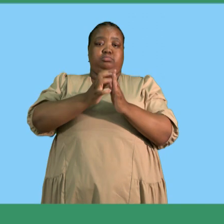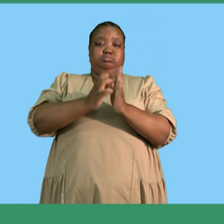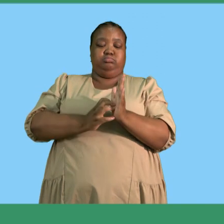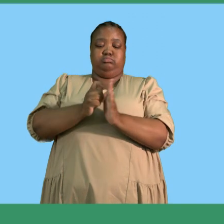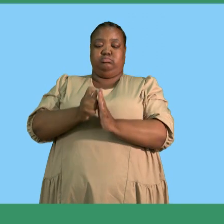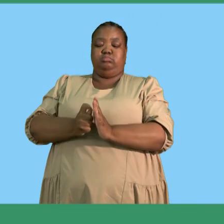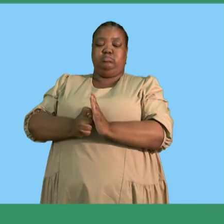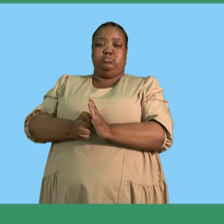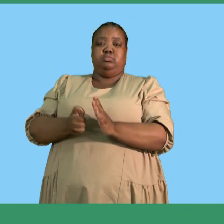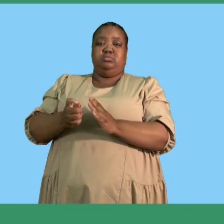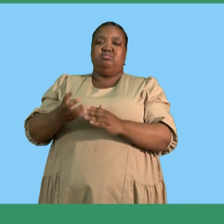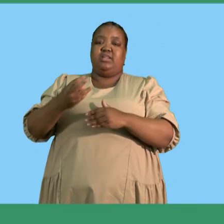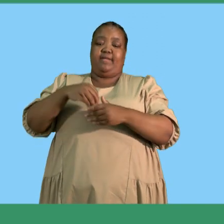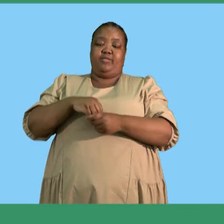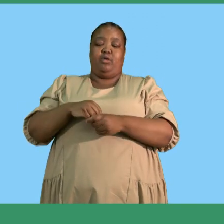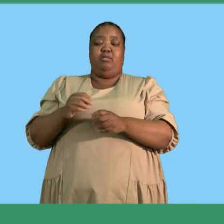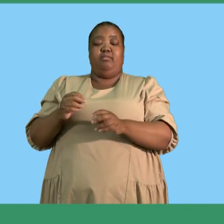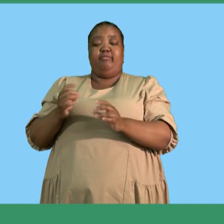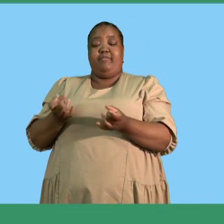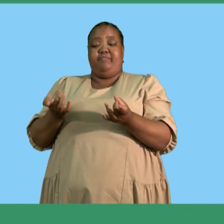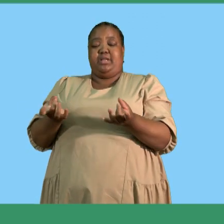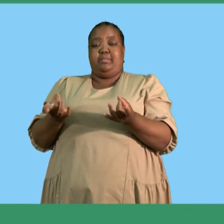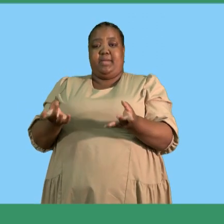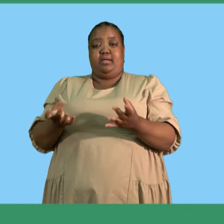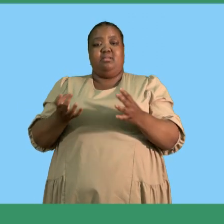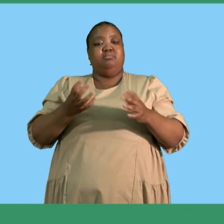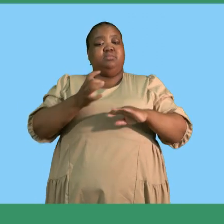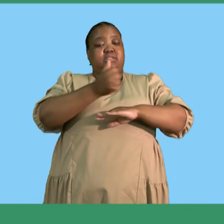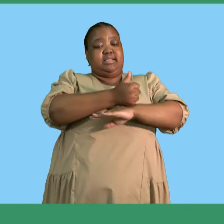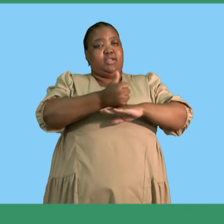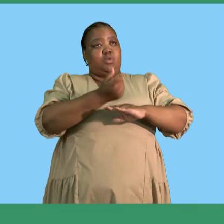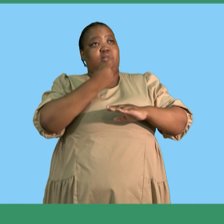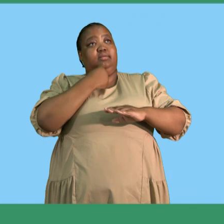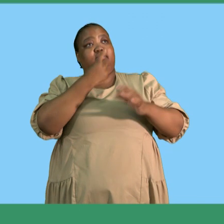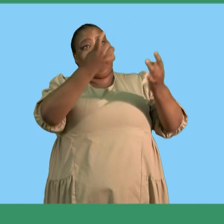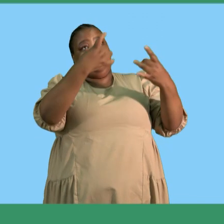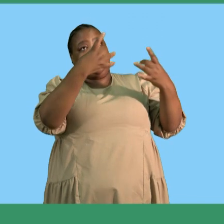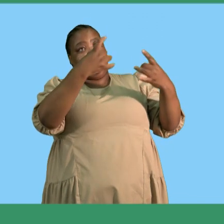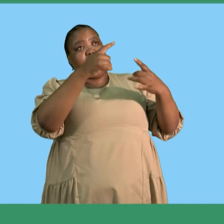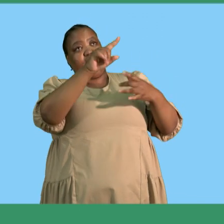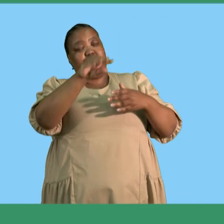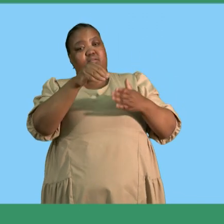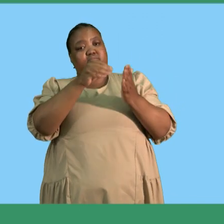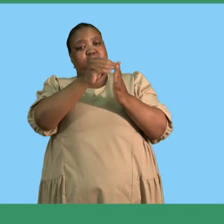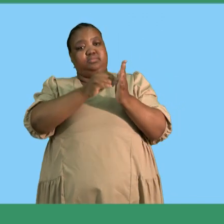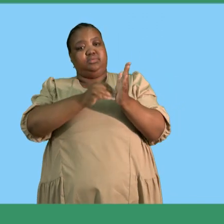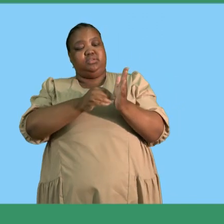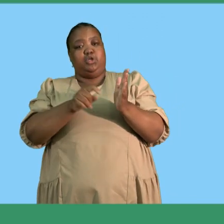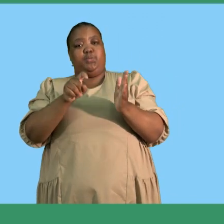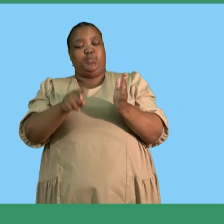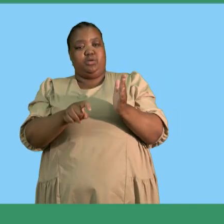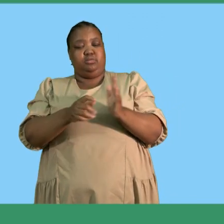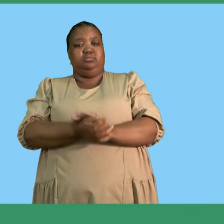report, you include the feedback from your stakeholders in the report. So you might want to refer back to what